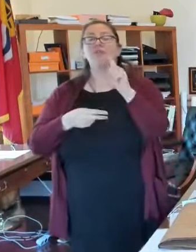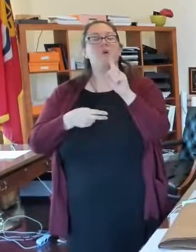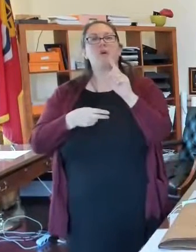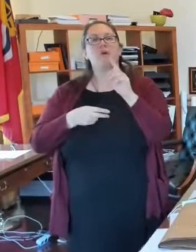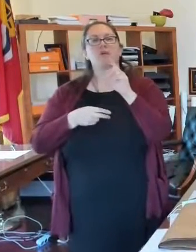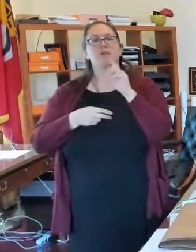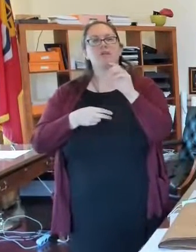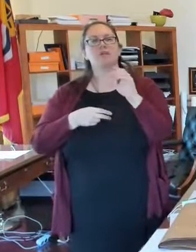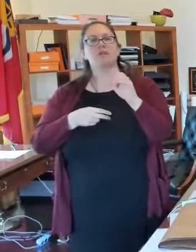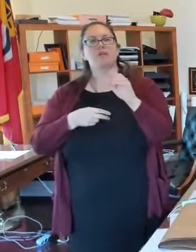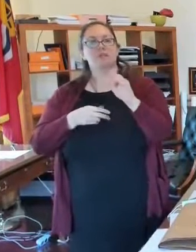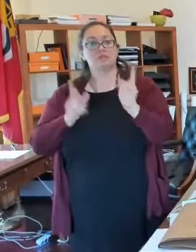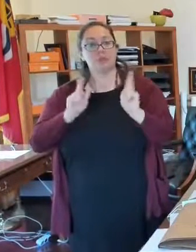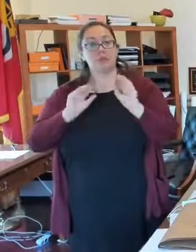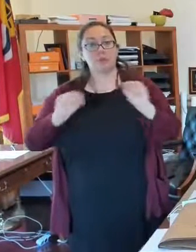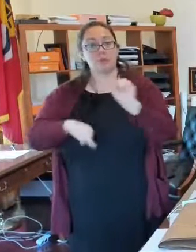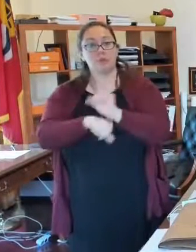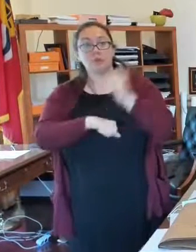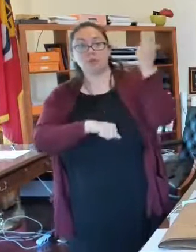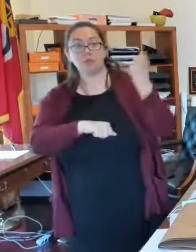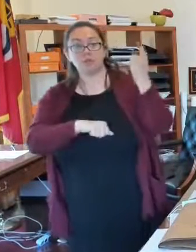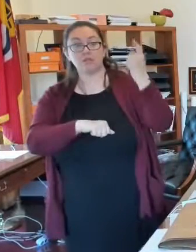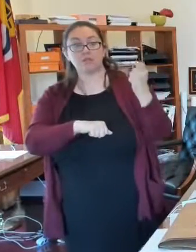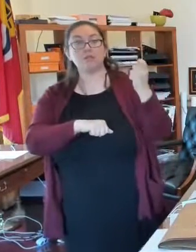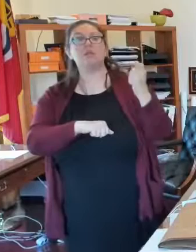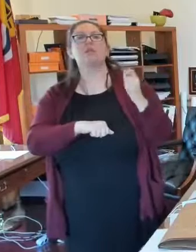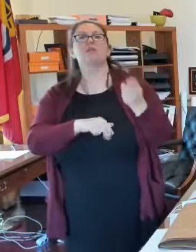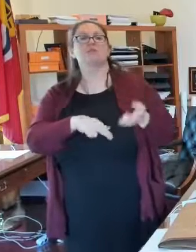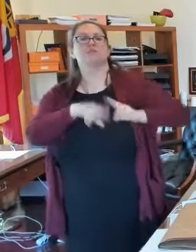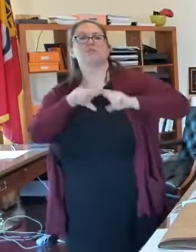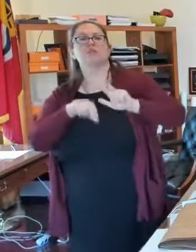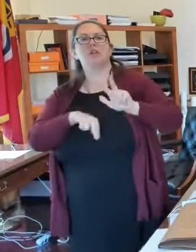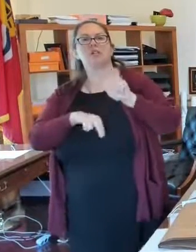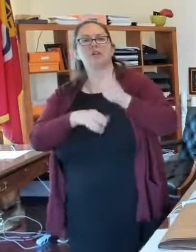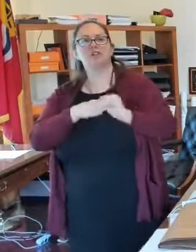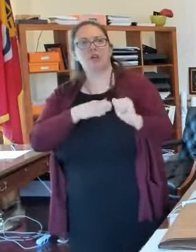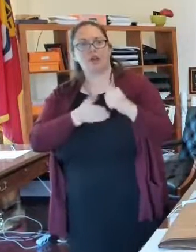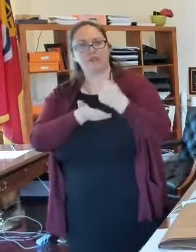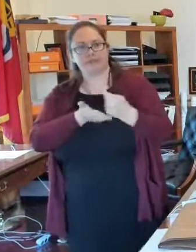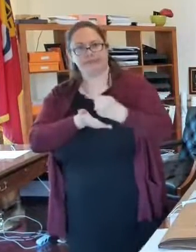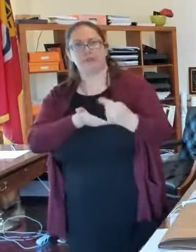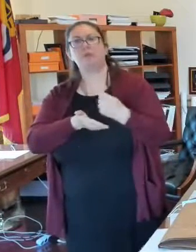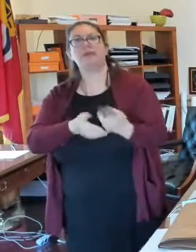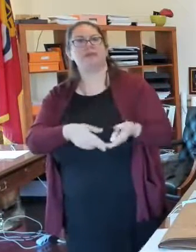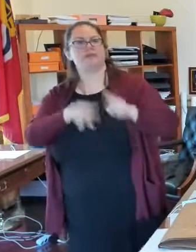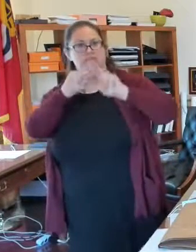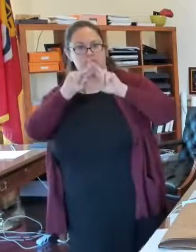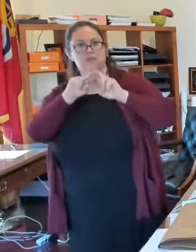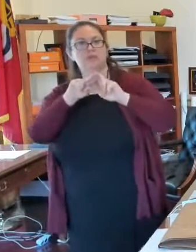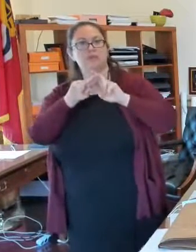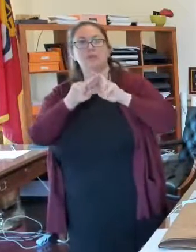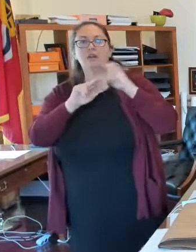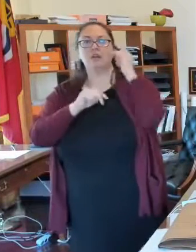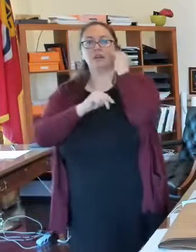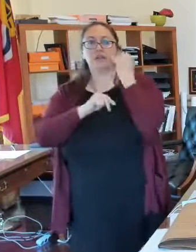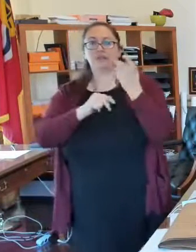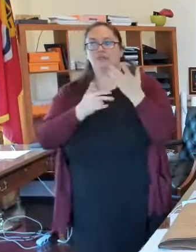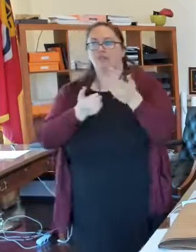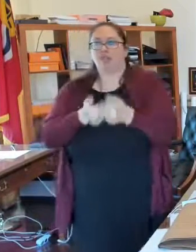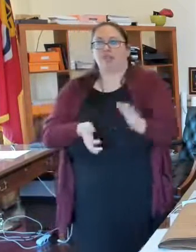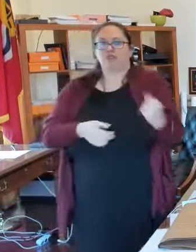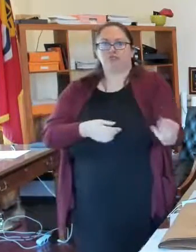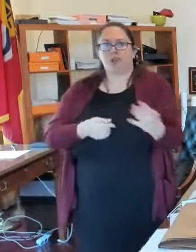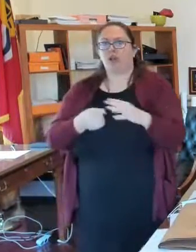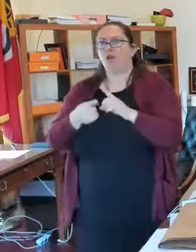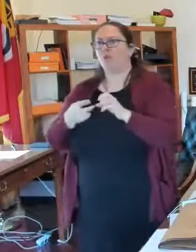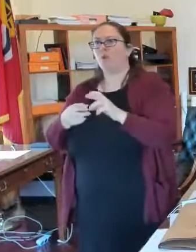unemployment benefits for 10 weeks for those folks that have lost their jobs or had their hours significantly reduced because